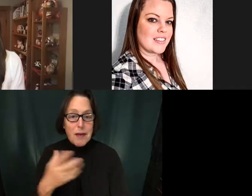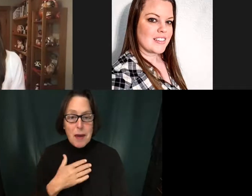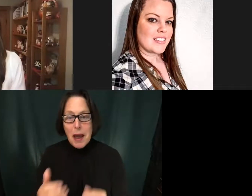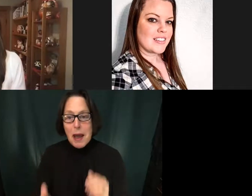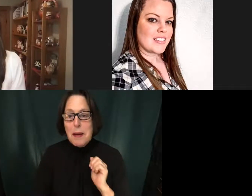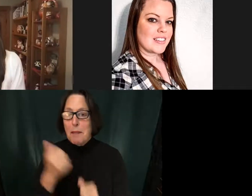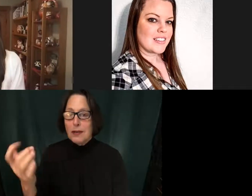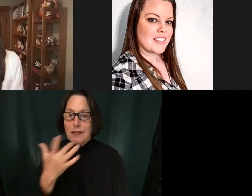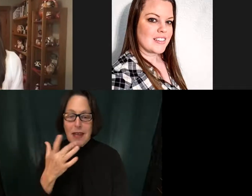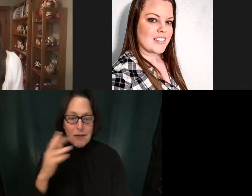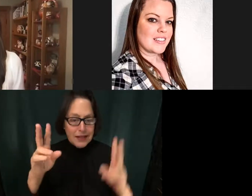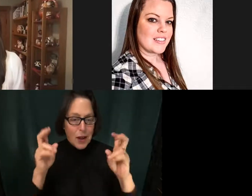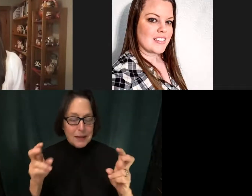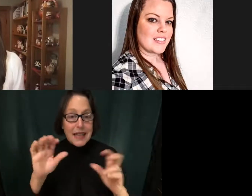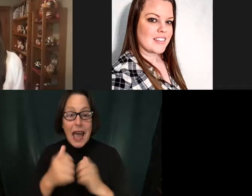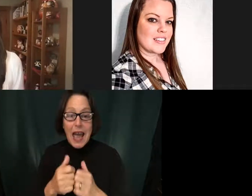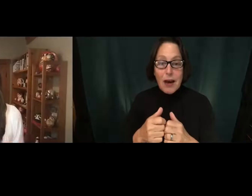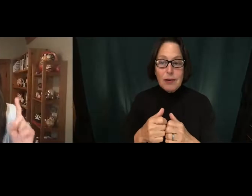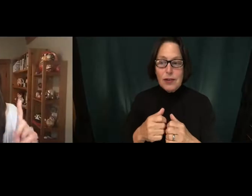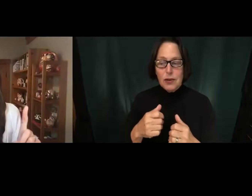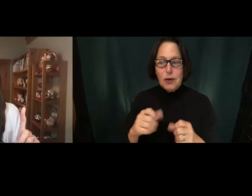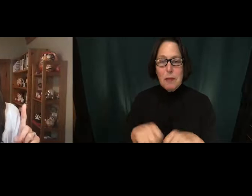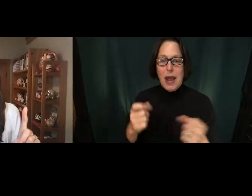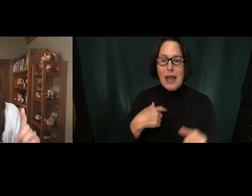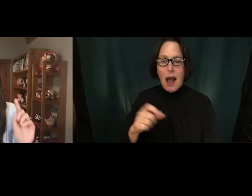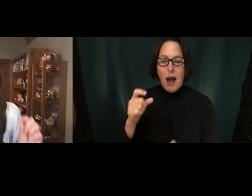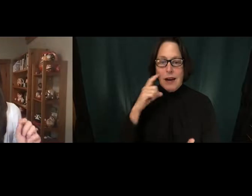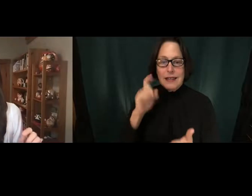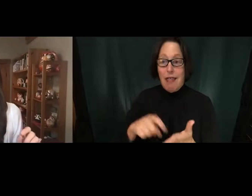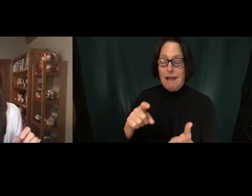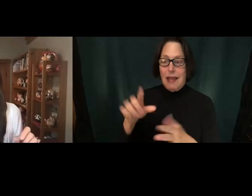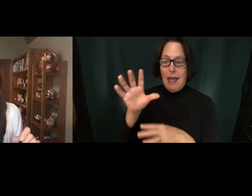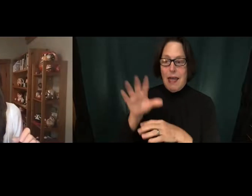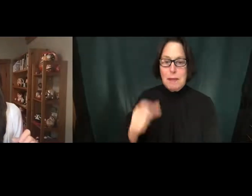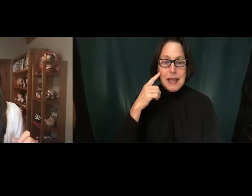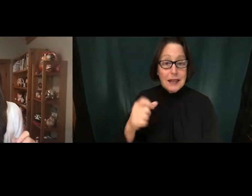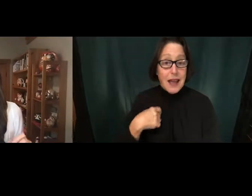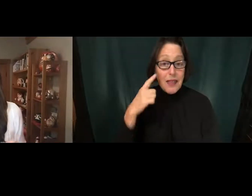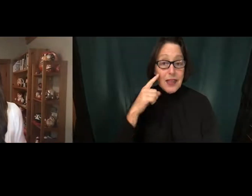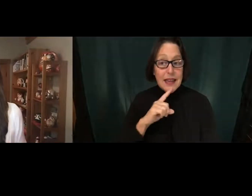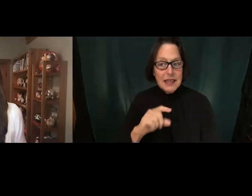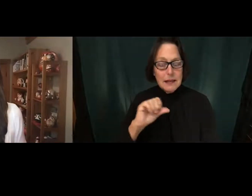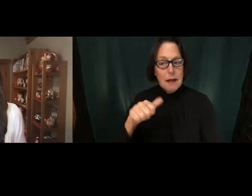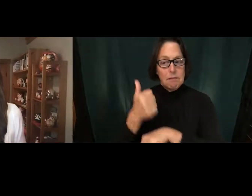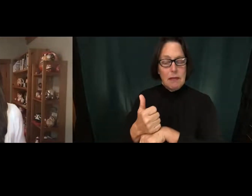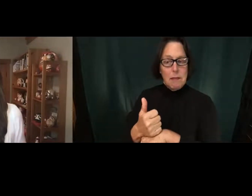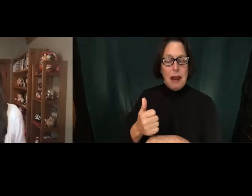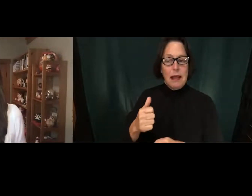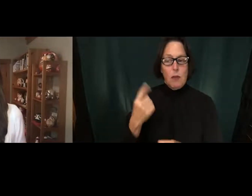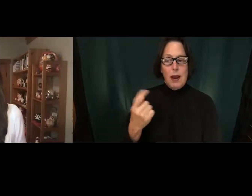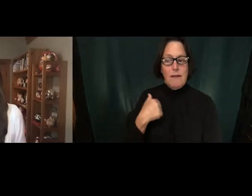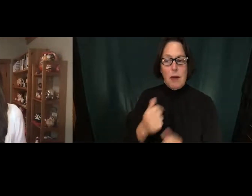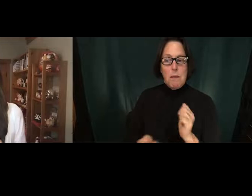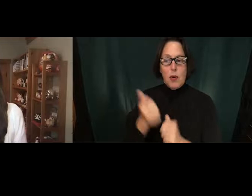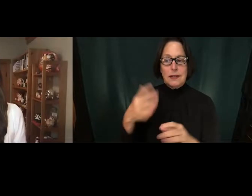favorite topics, which is how to break our telling habit, because I believe it is fundamentally one of the most important habits that we